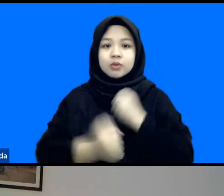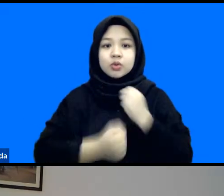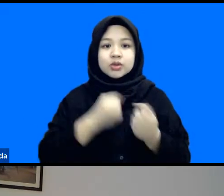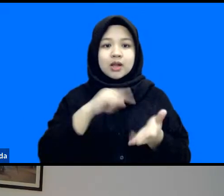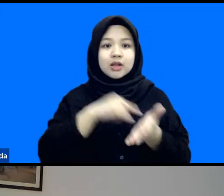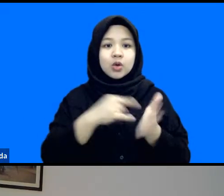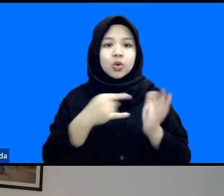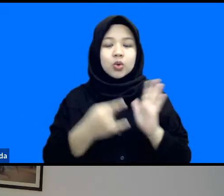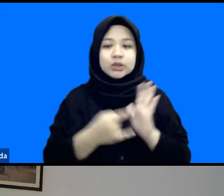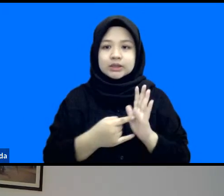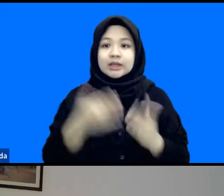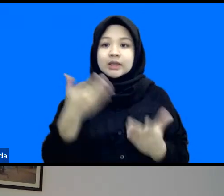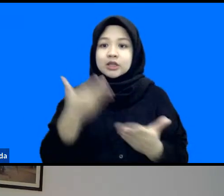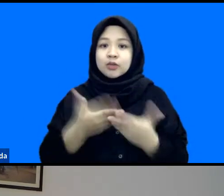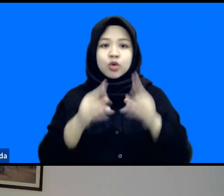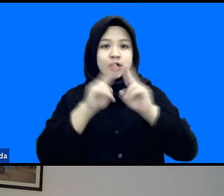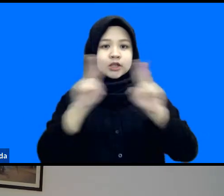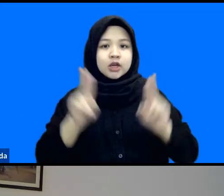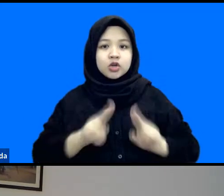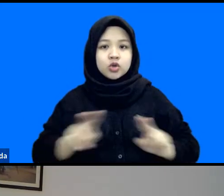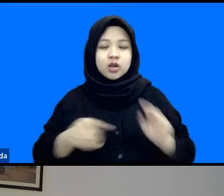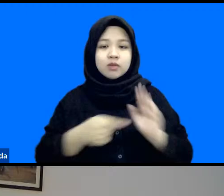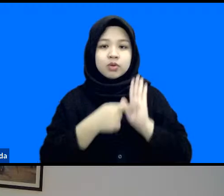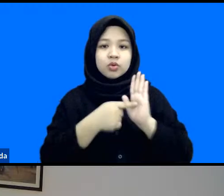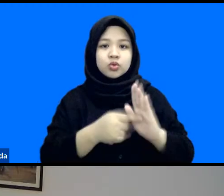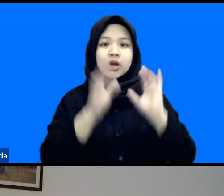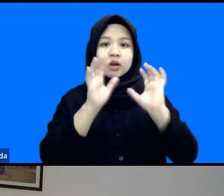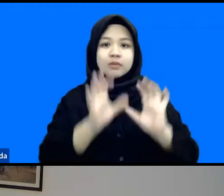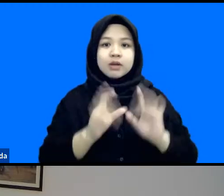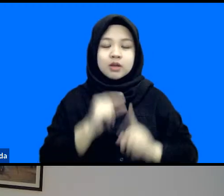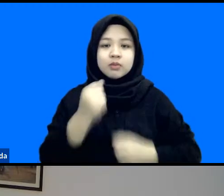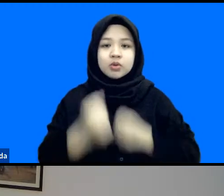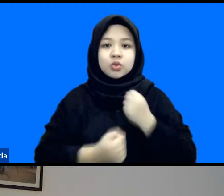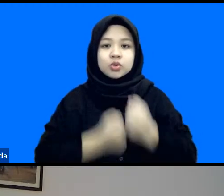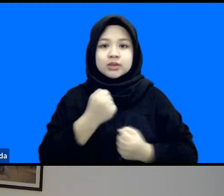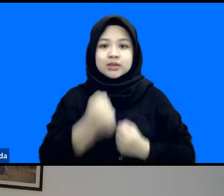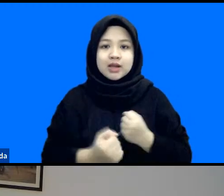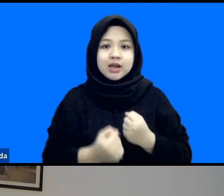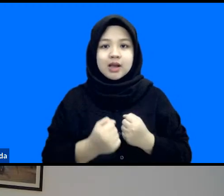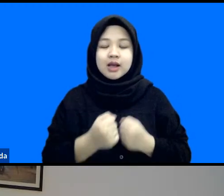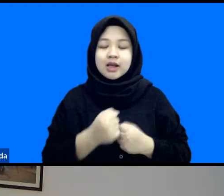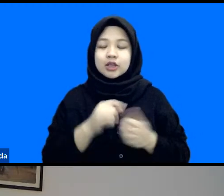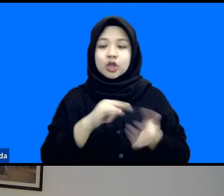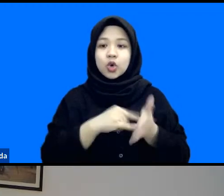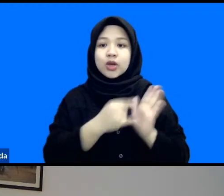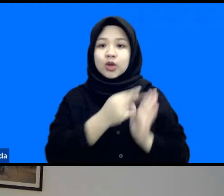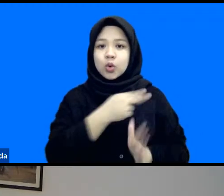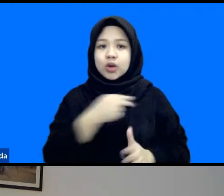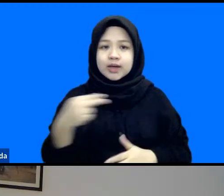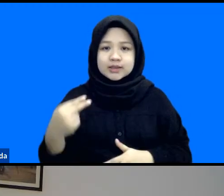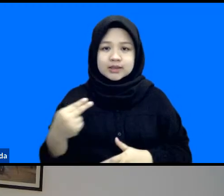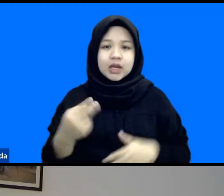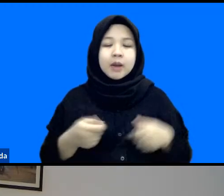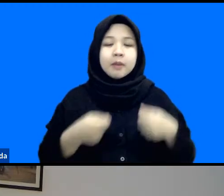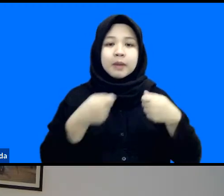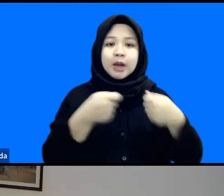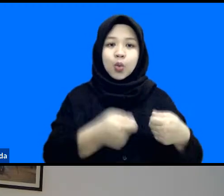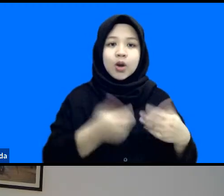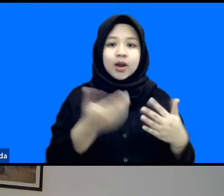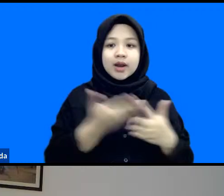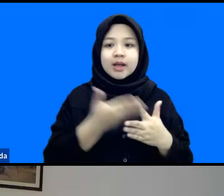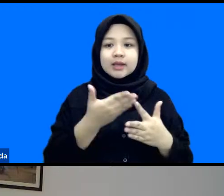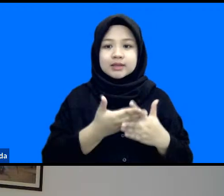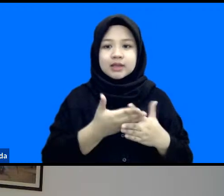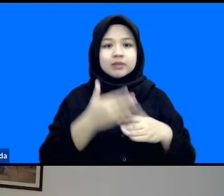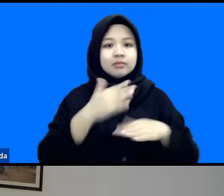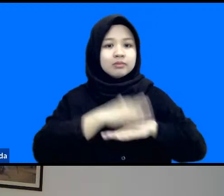largest ed tech company in Indonesia collect too many data. They offer access to their e-learning platform for free, but the app in Google Play